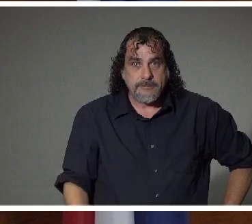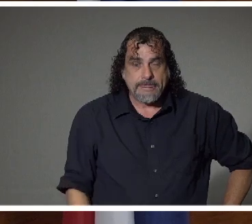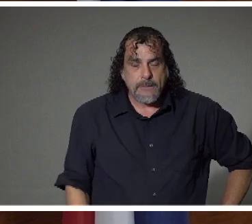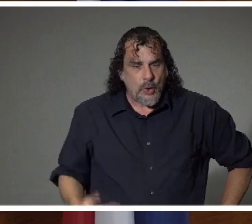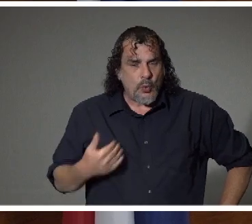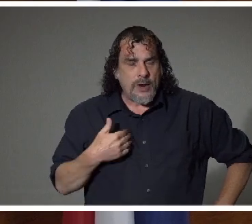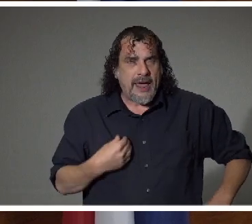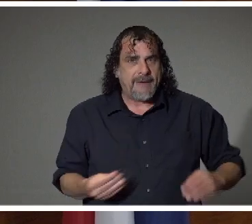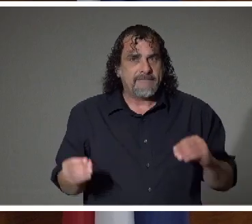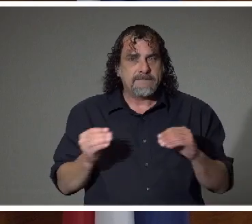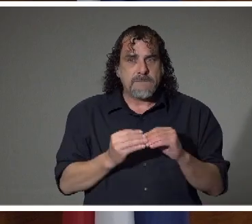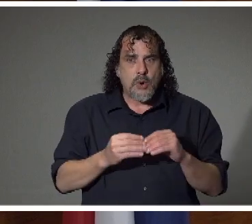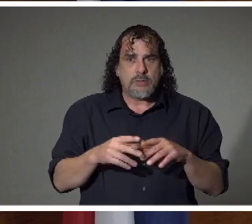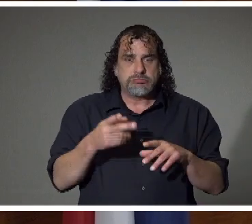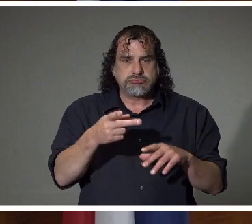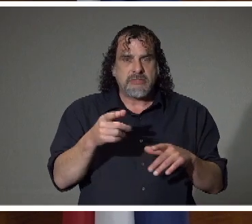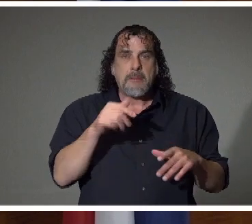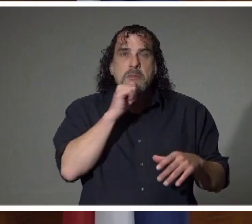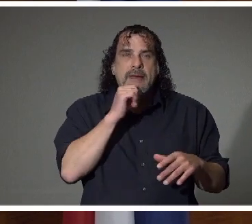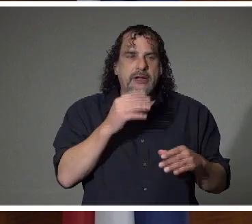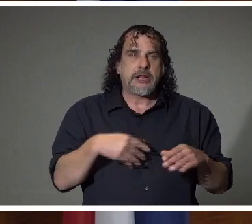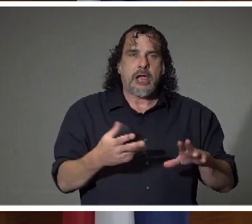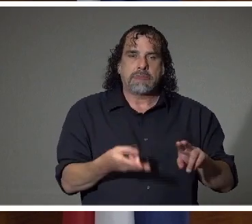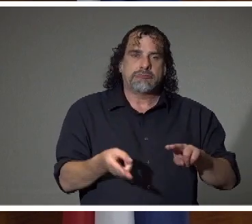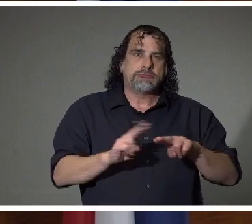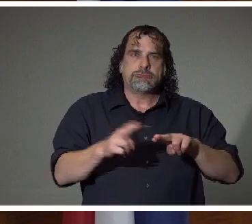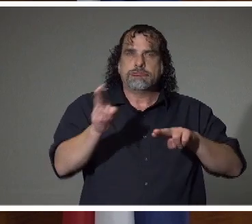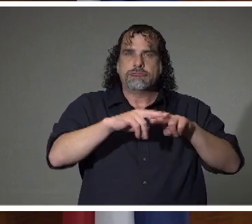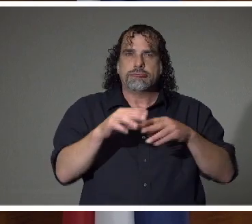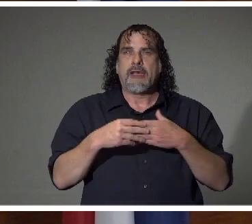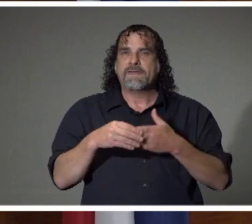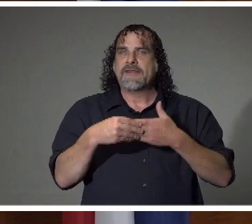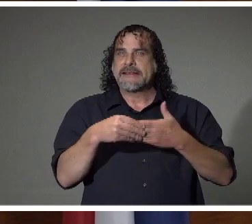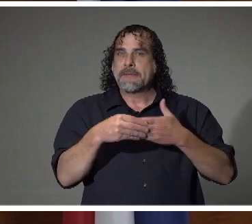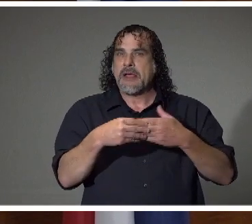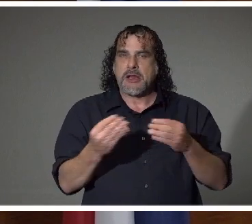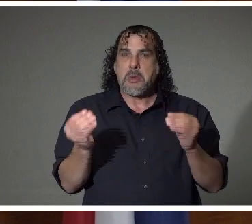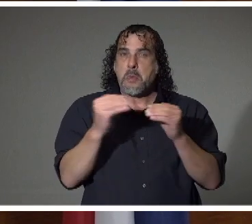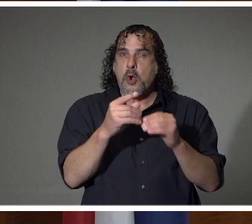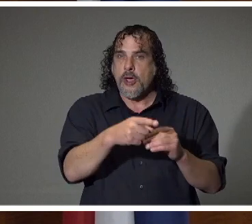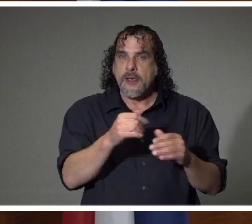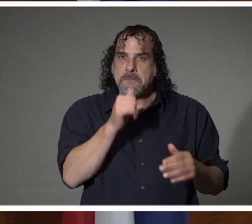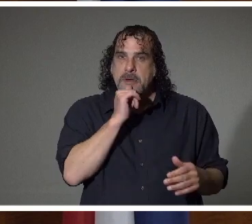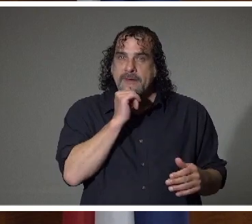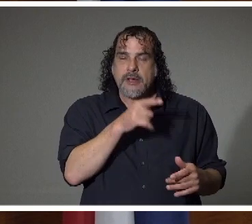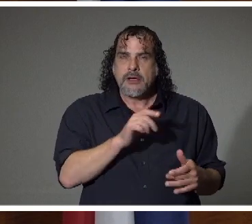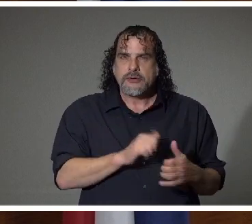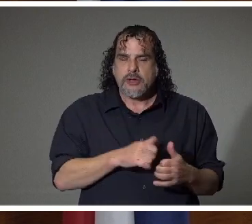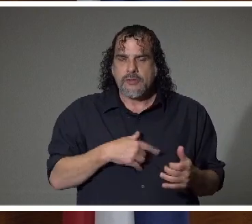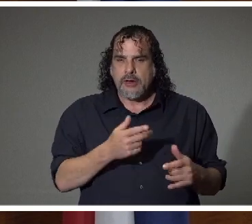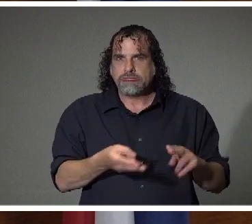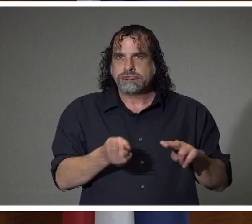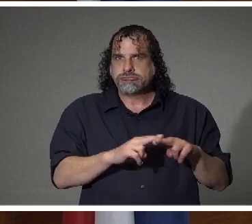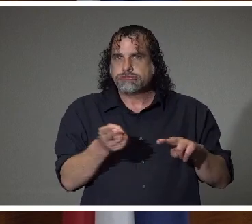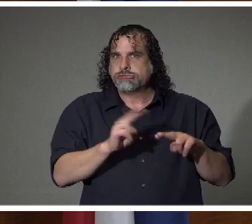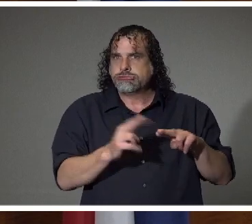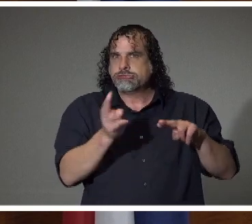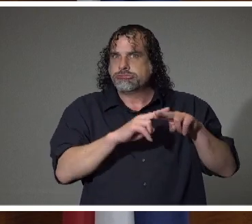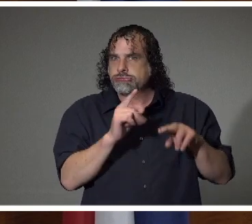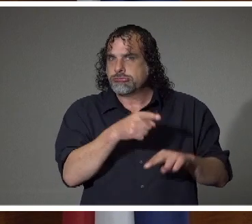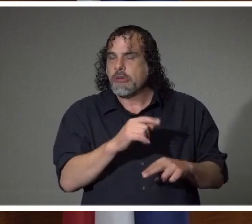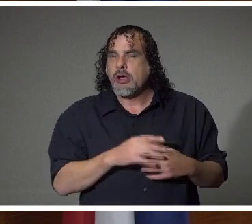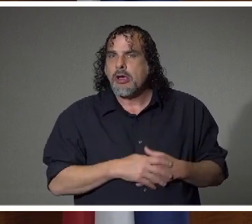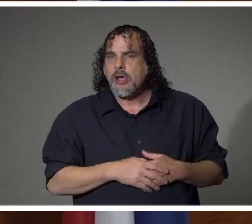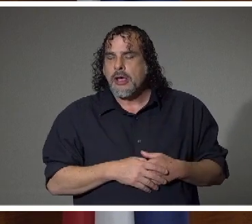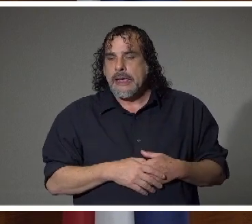capacity in private labs, and so we're continuing to work to make that a reality. And so I don't know